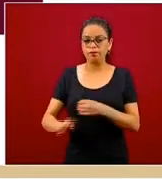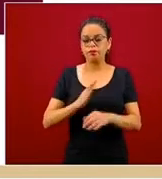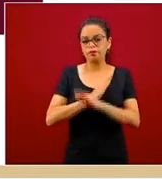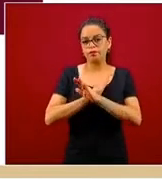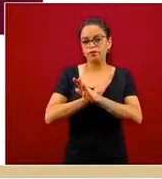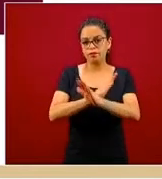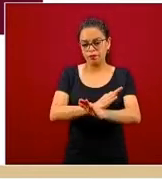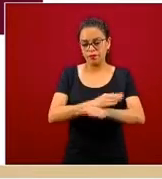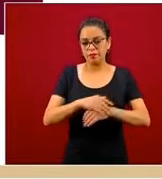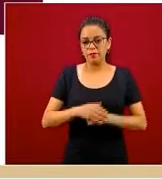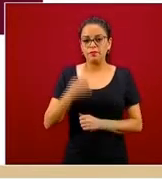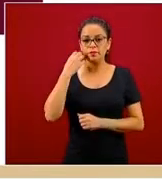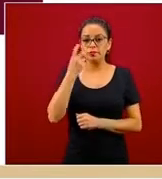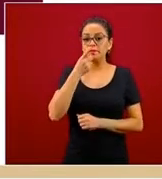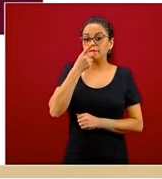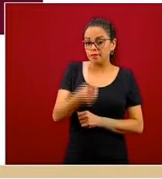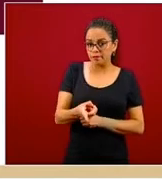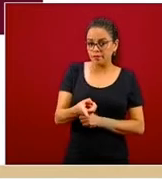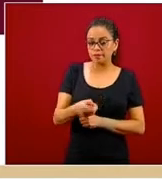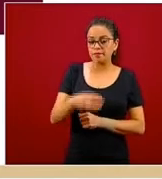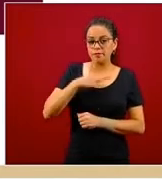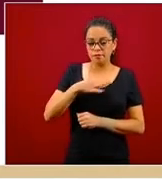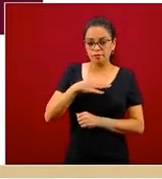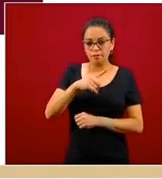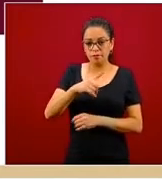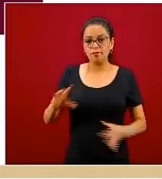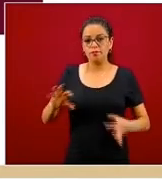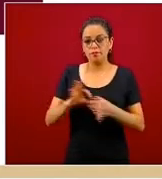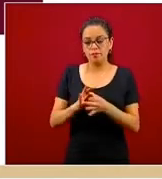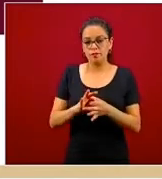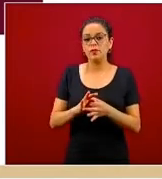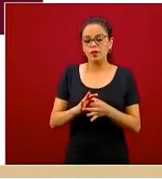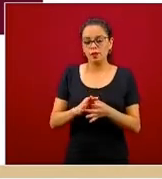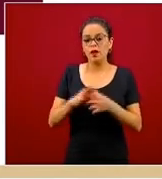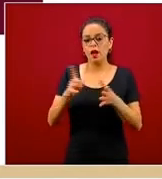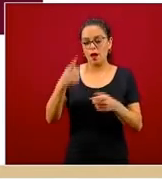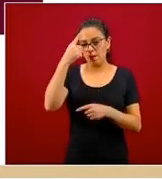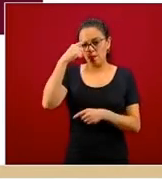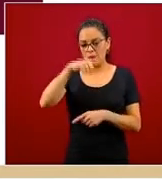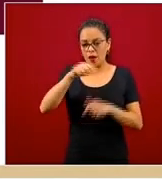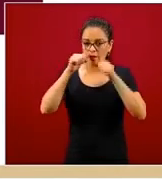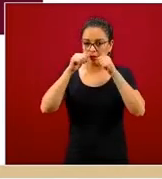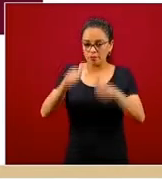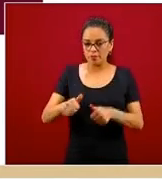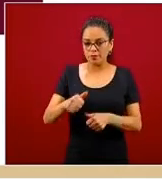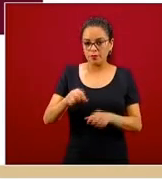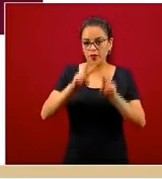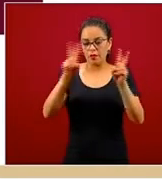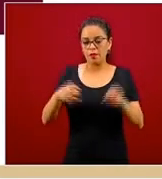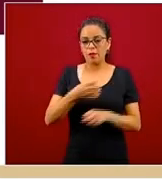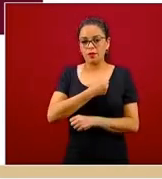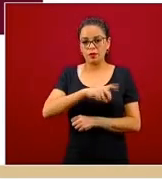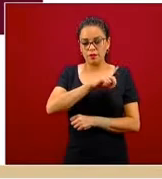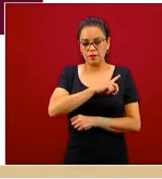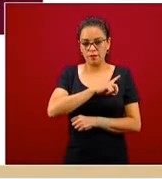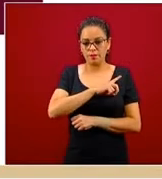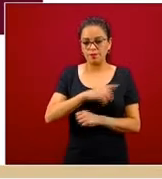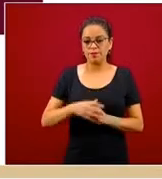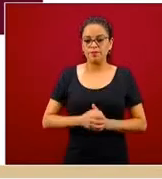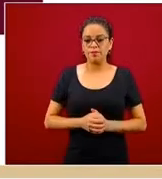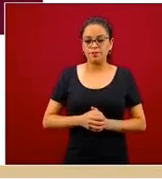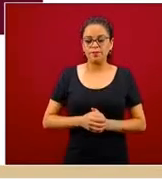for preventing and controlling infectious diseases that are related to